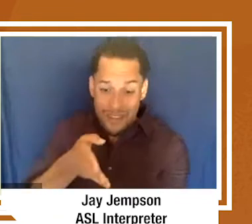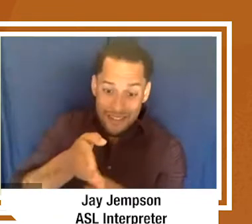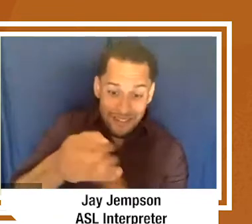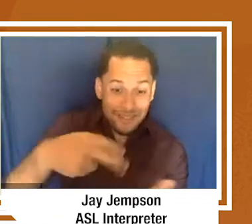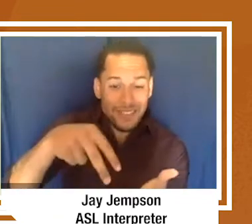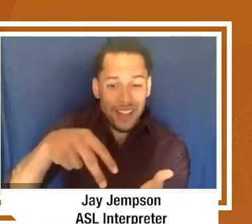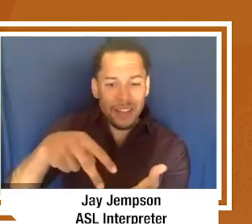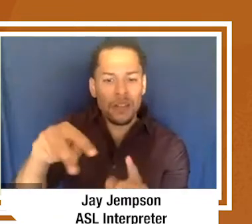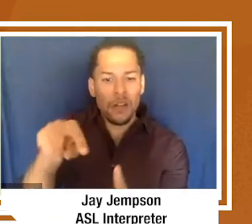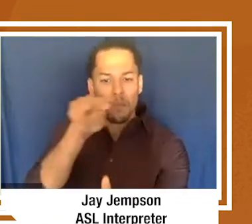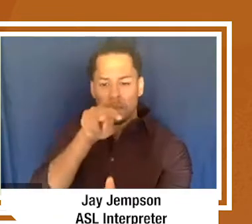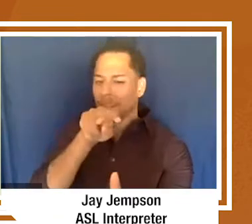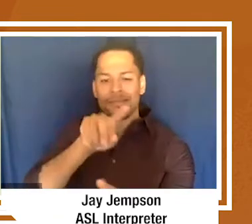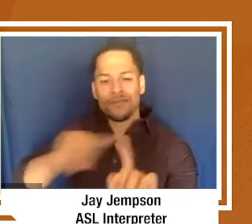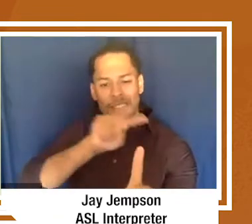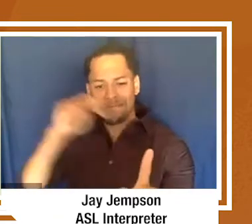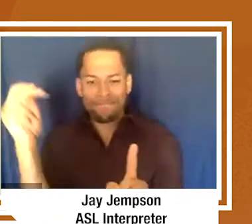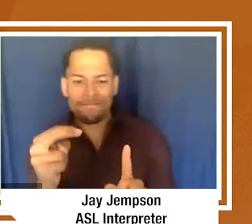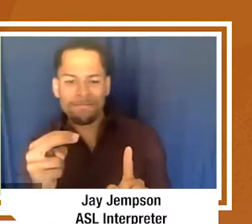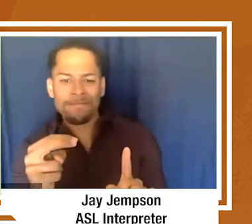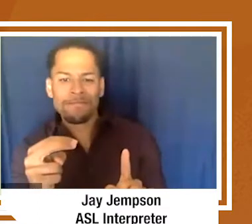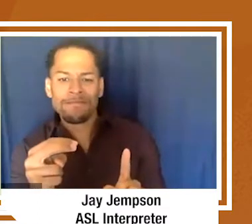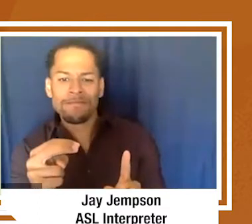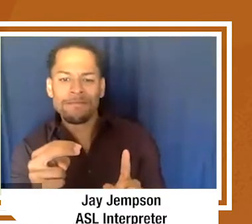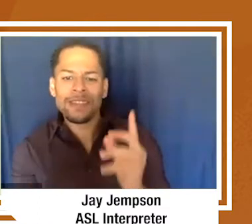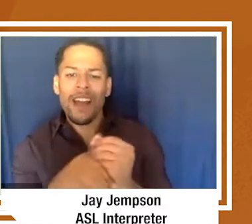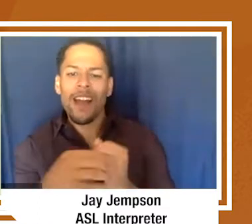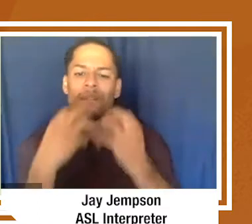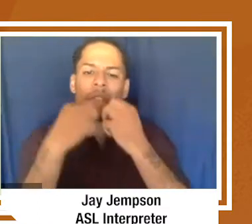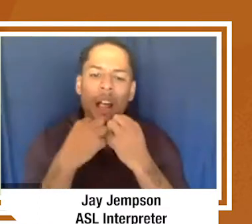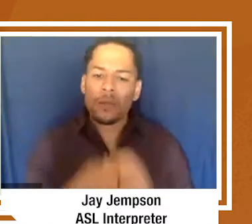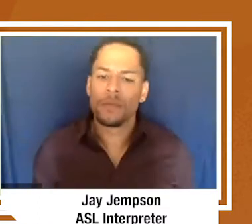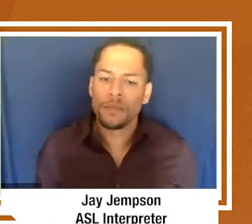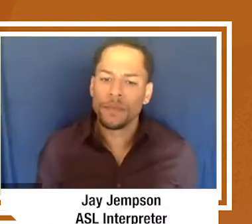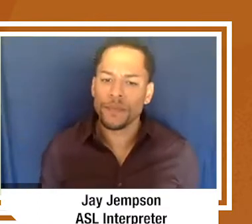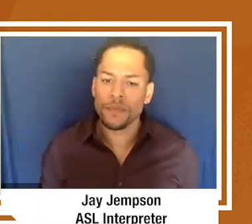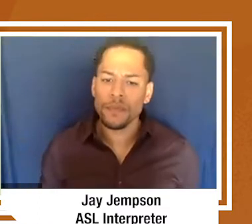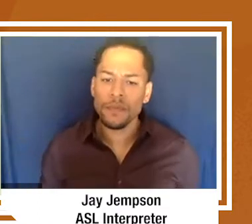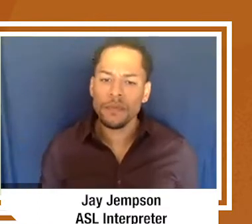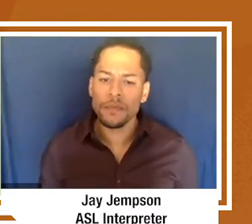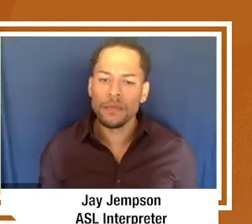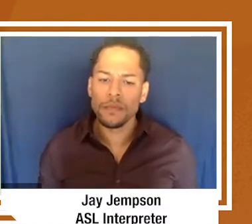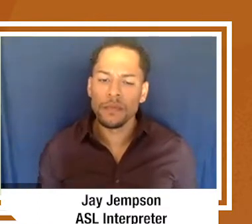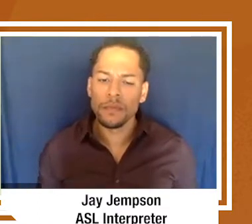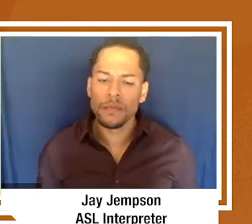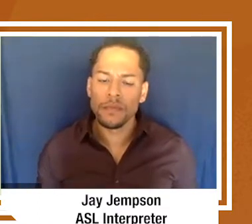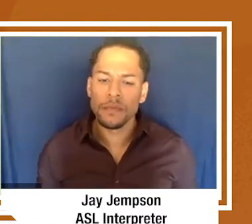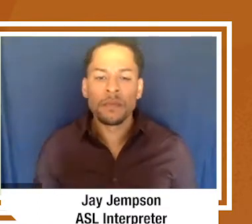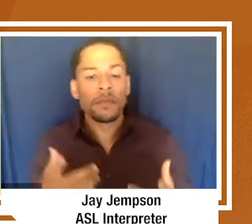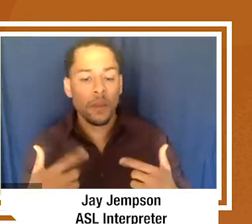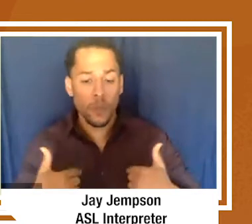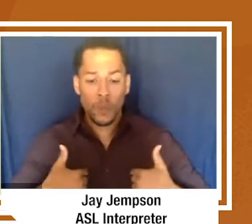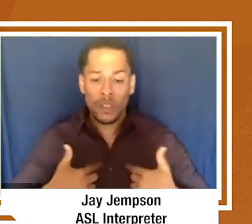So we are out to advocate for that. So what we're doing is a little bit different than what normal